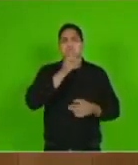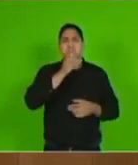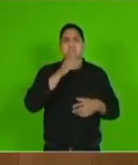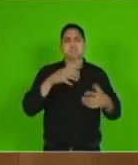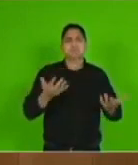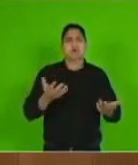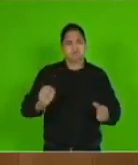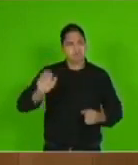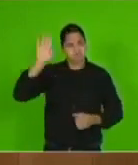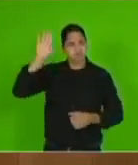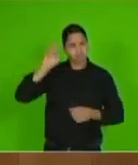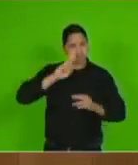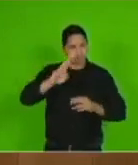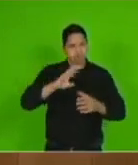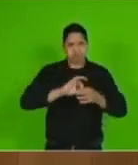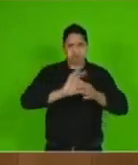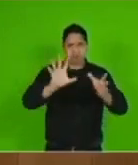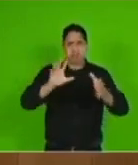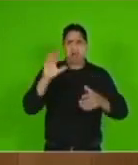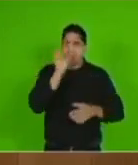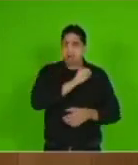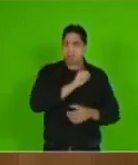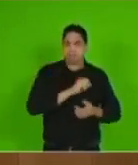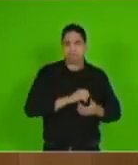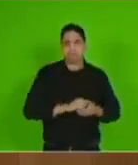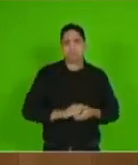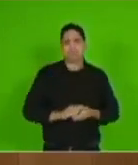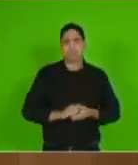which is the many goods on the land.